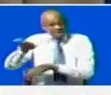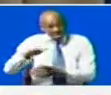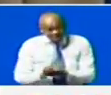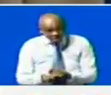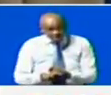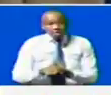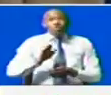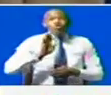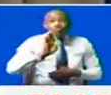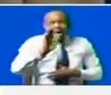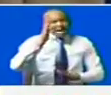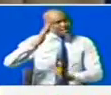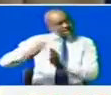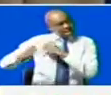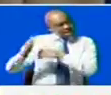your neighbor